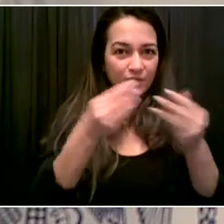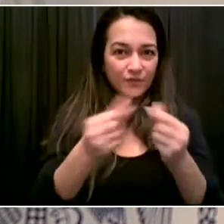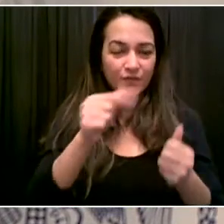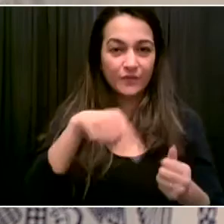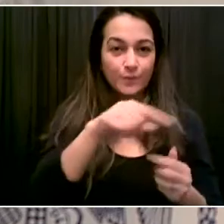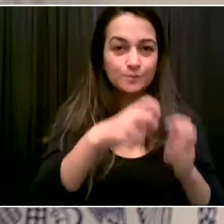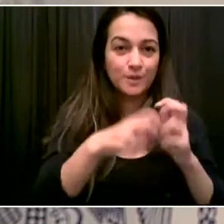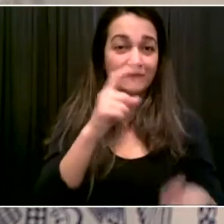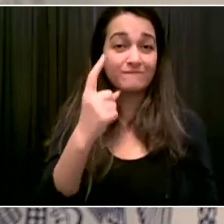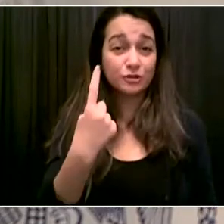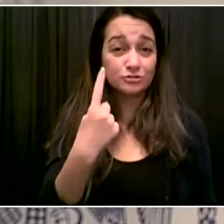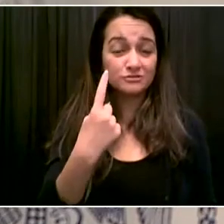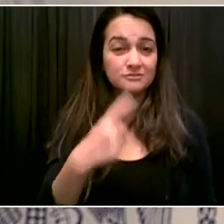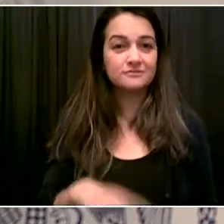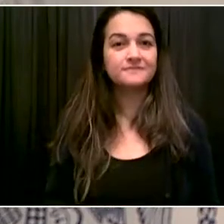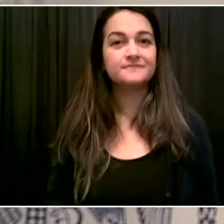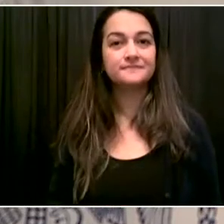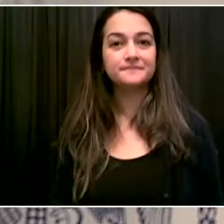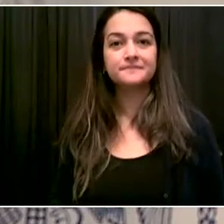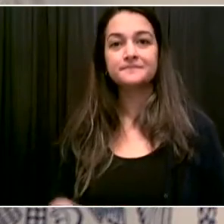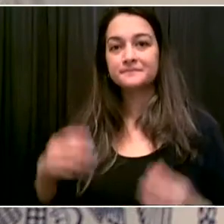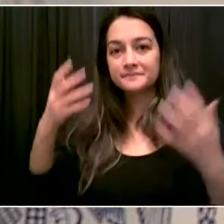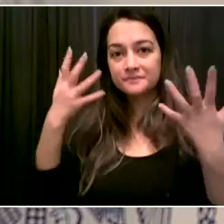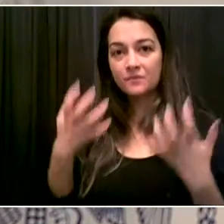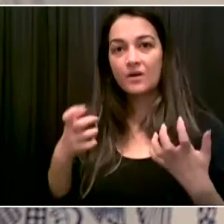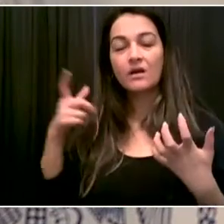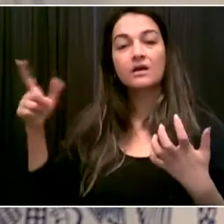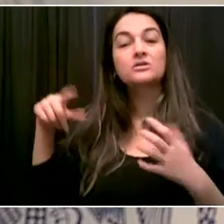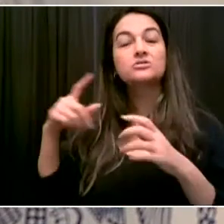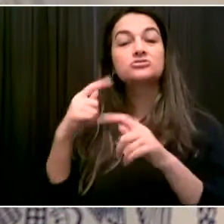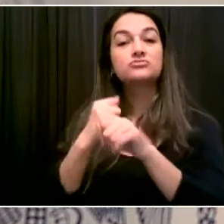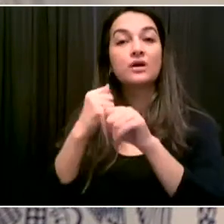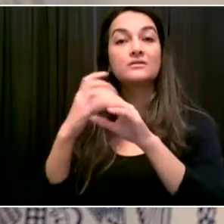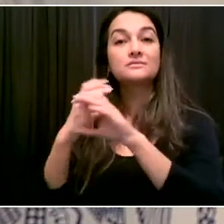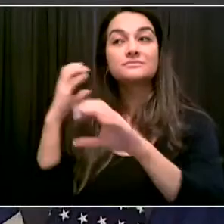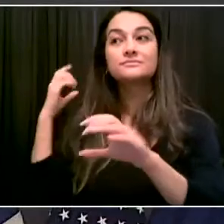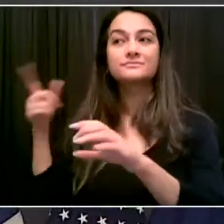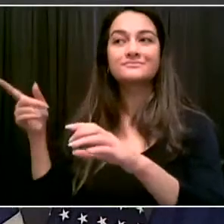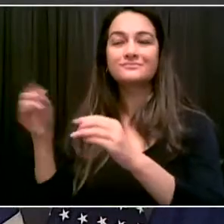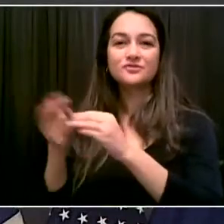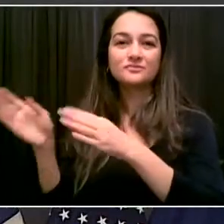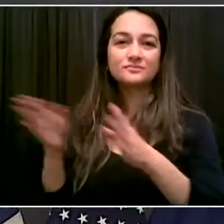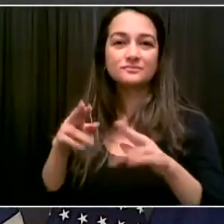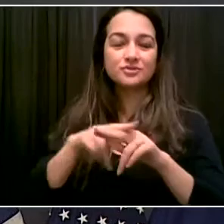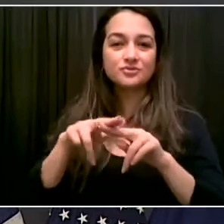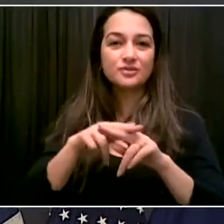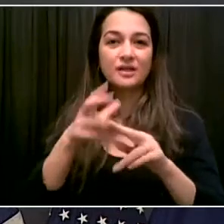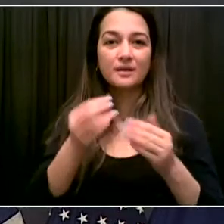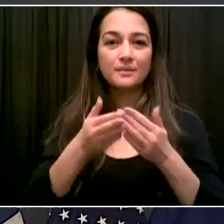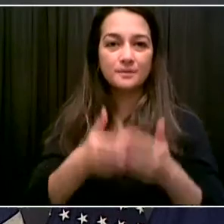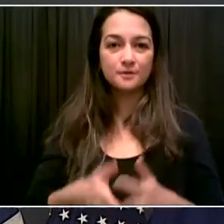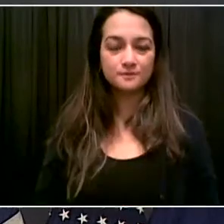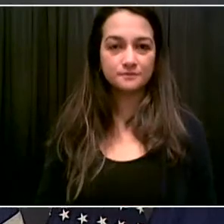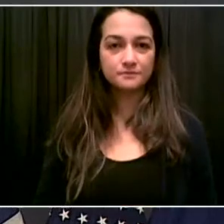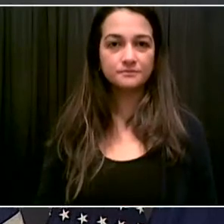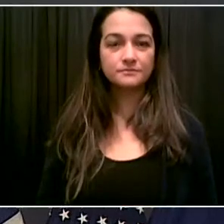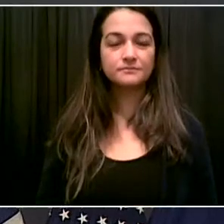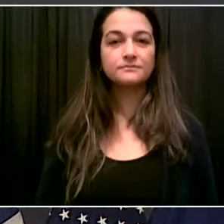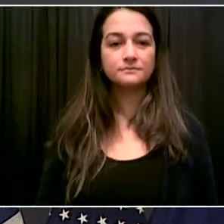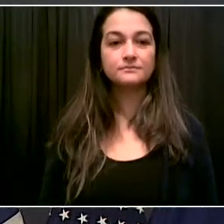trucks, how we're going to make all this come alive. So that's my preface. Hank and Jimmy, you want to add? Yeah, I think